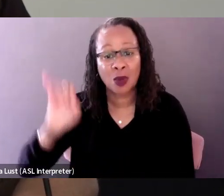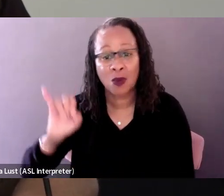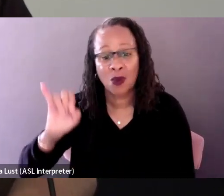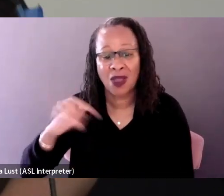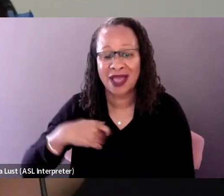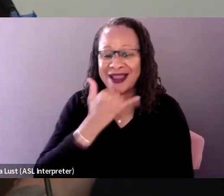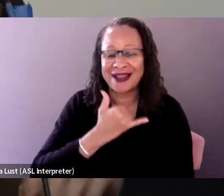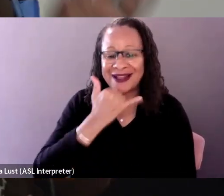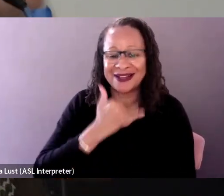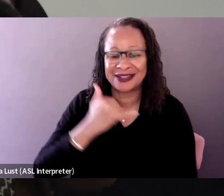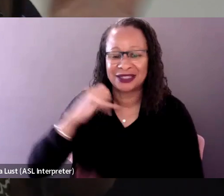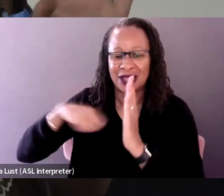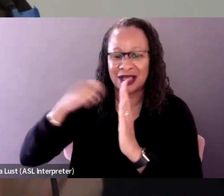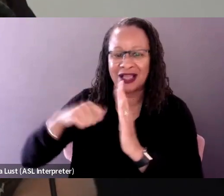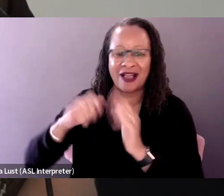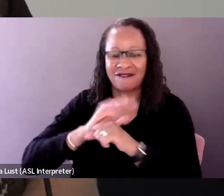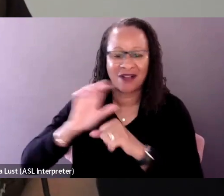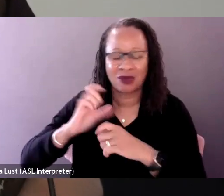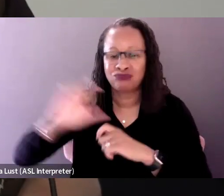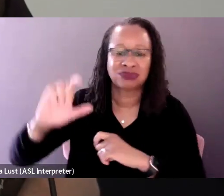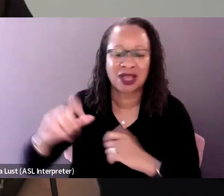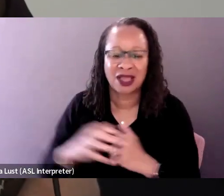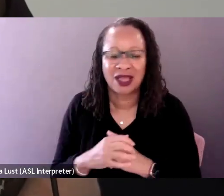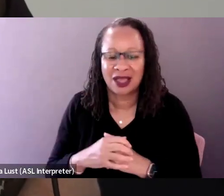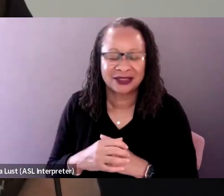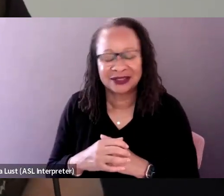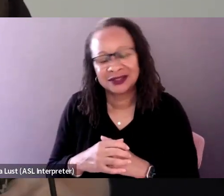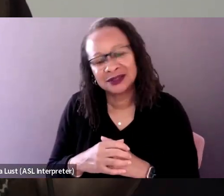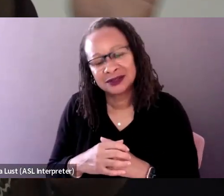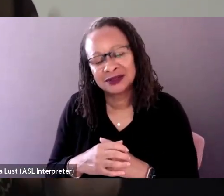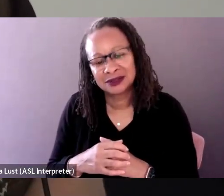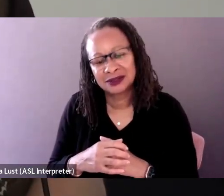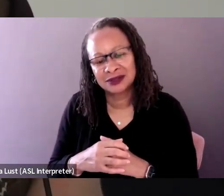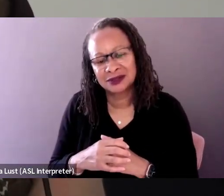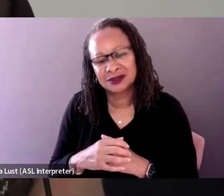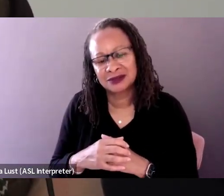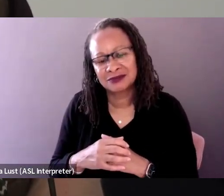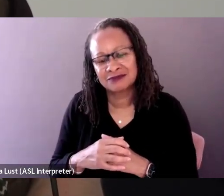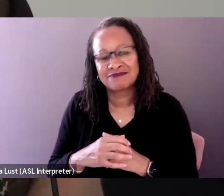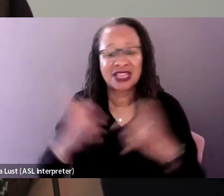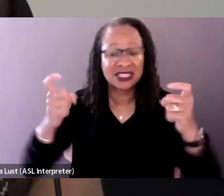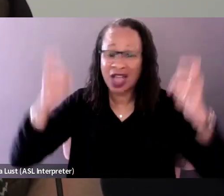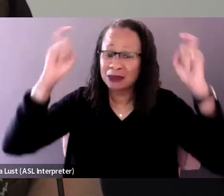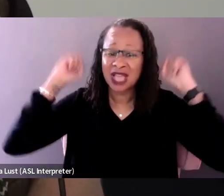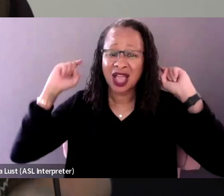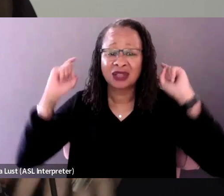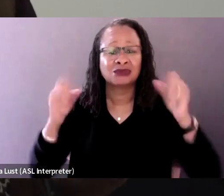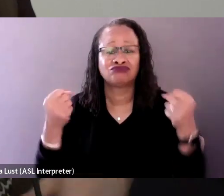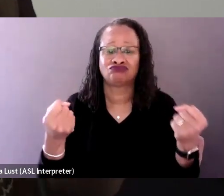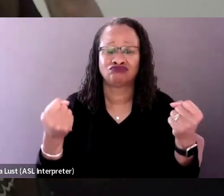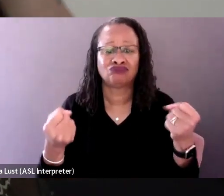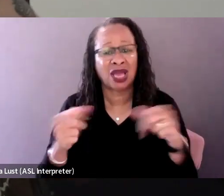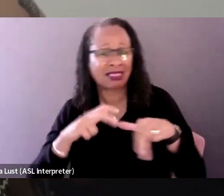it slow-mo, which was like perfect anyways. It was but it was top down the convertible. I'm like leaning out the back